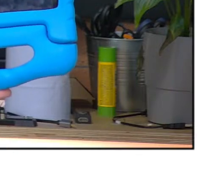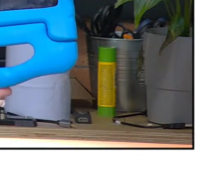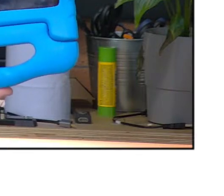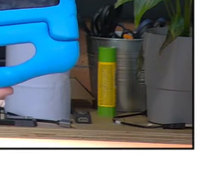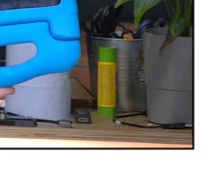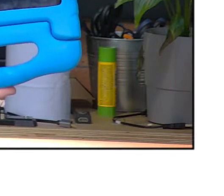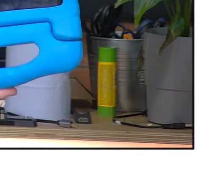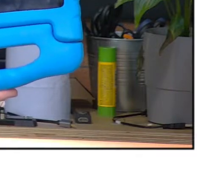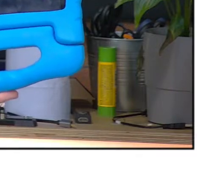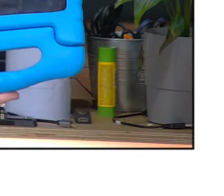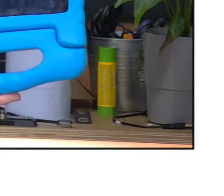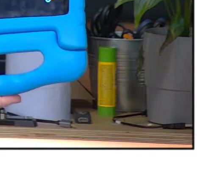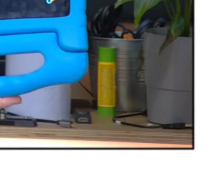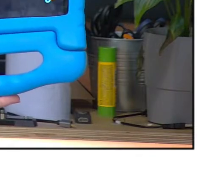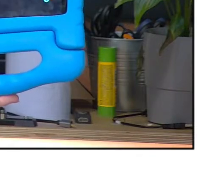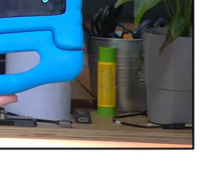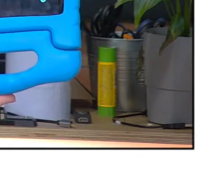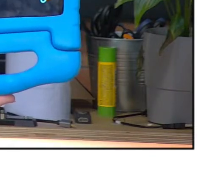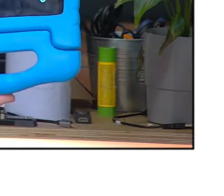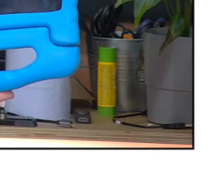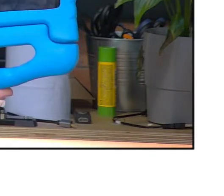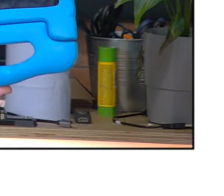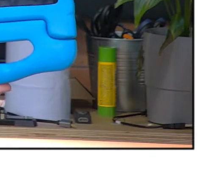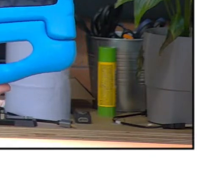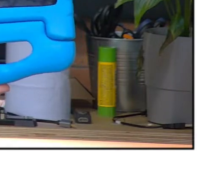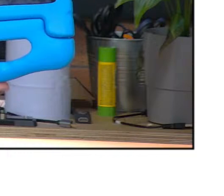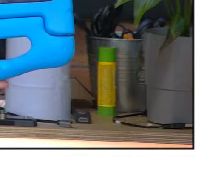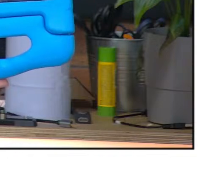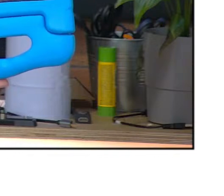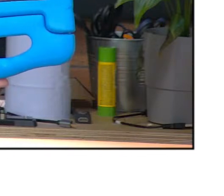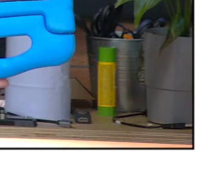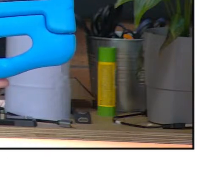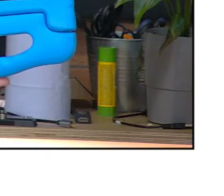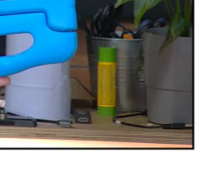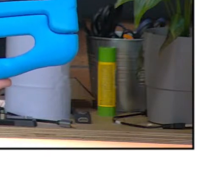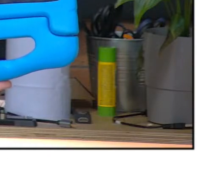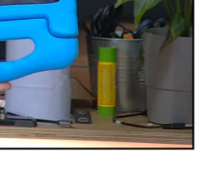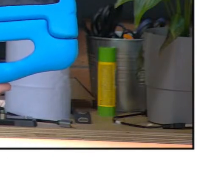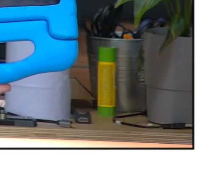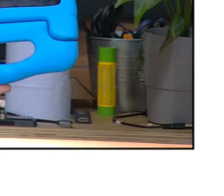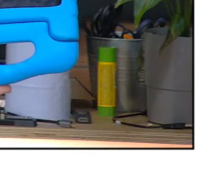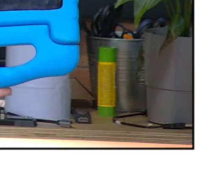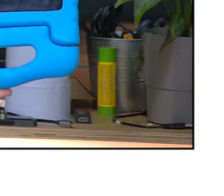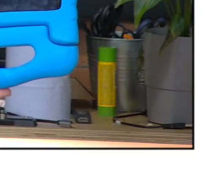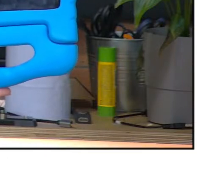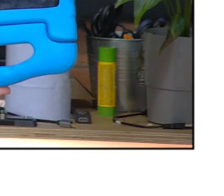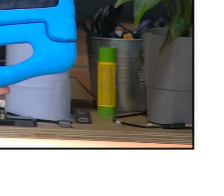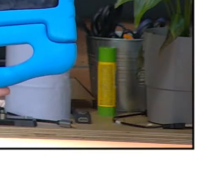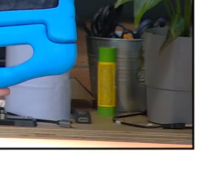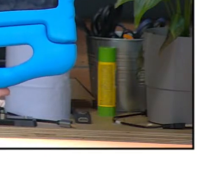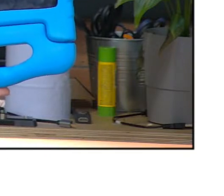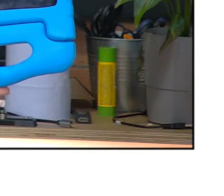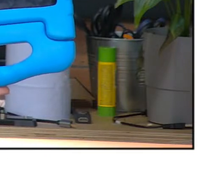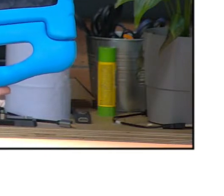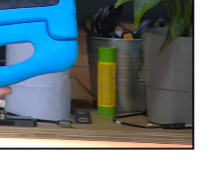room, but you can also change a pan on the headphones by going left and right.